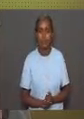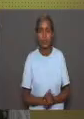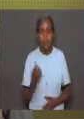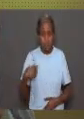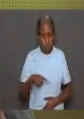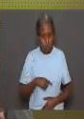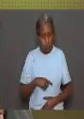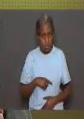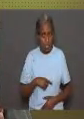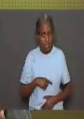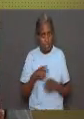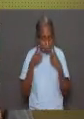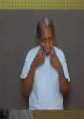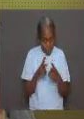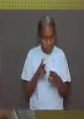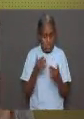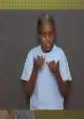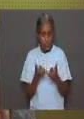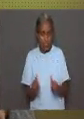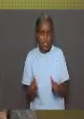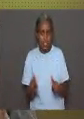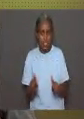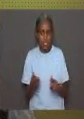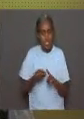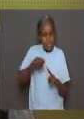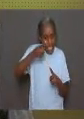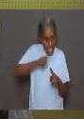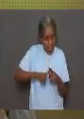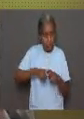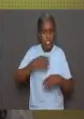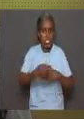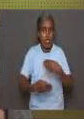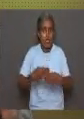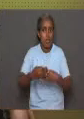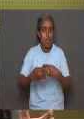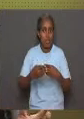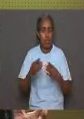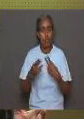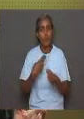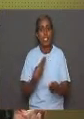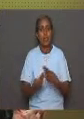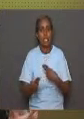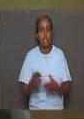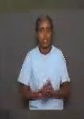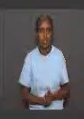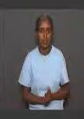We can treat division as the inverse process of multiplication.